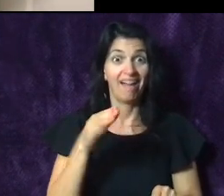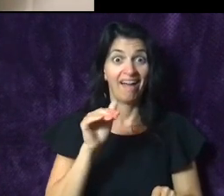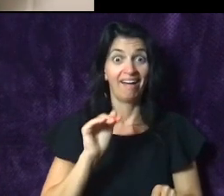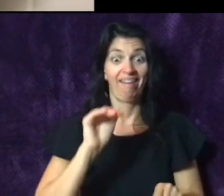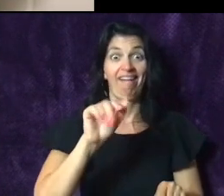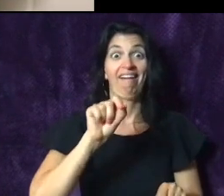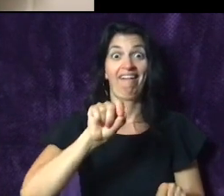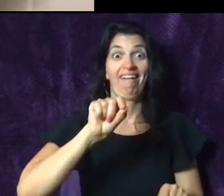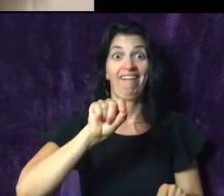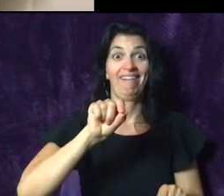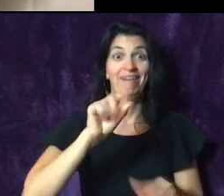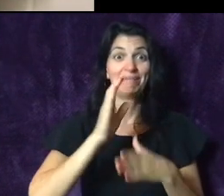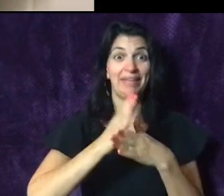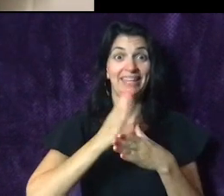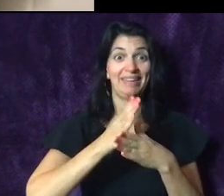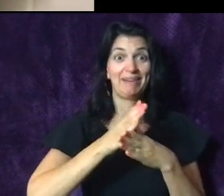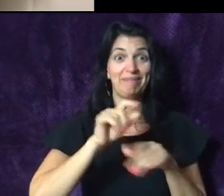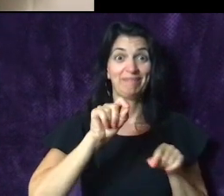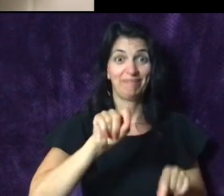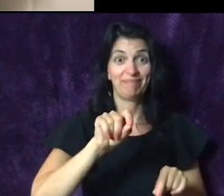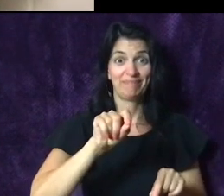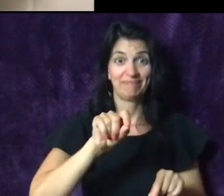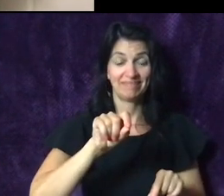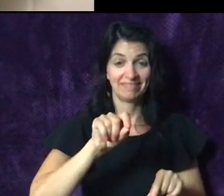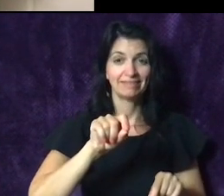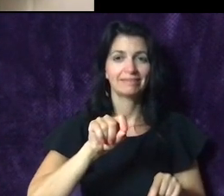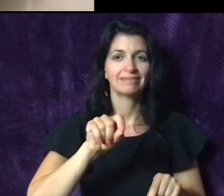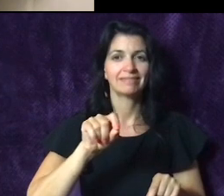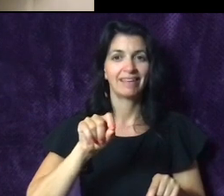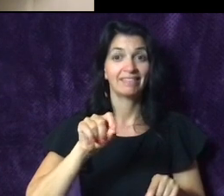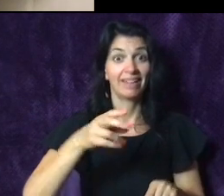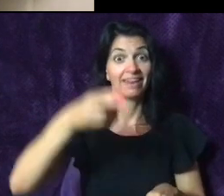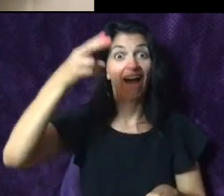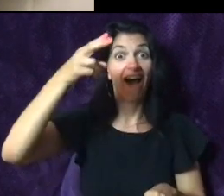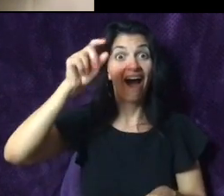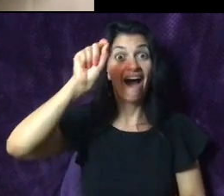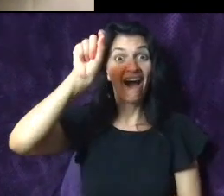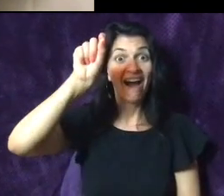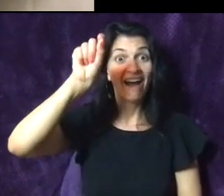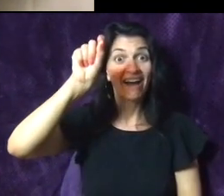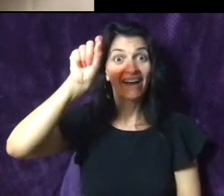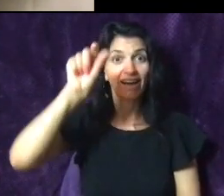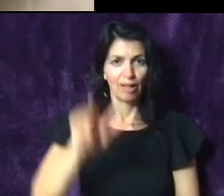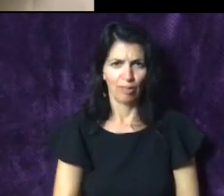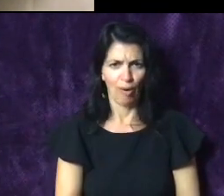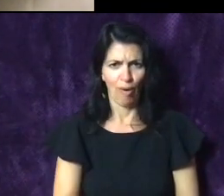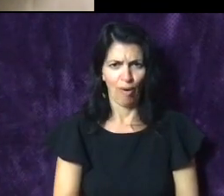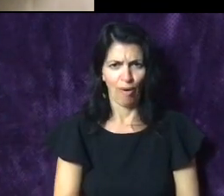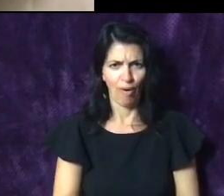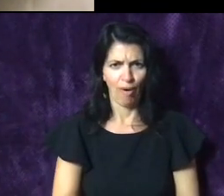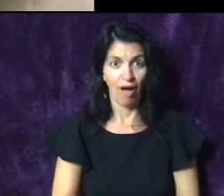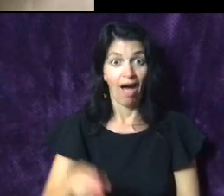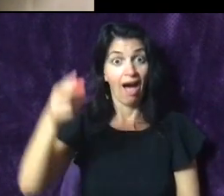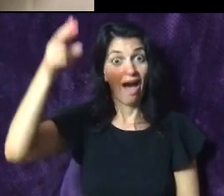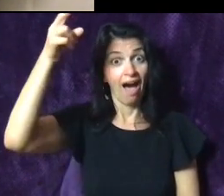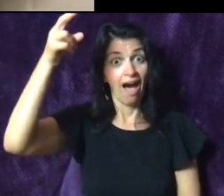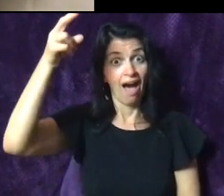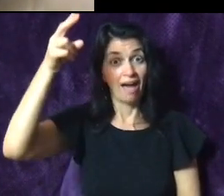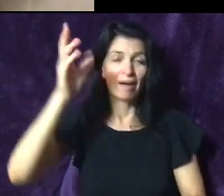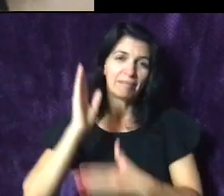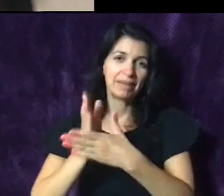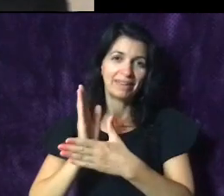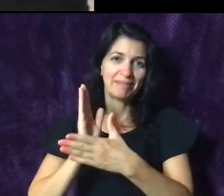Medium. So we play on the mediums glass. Then a high, low, high, medium,